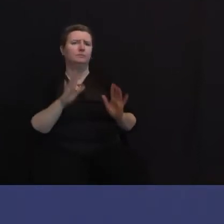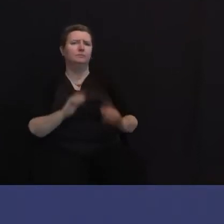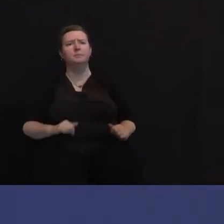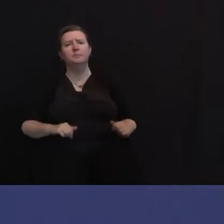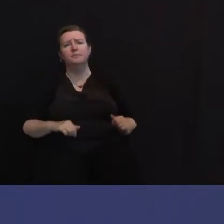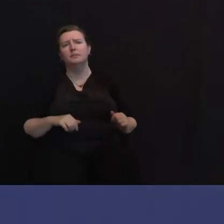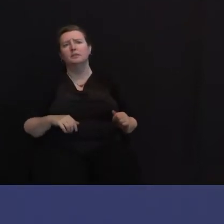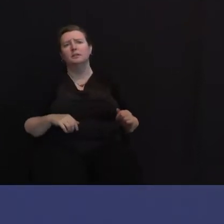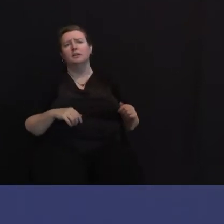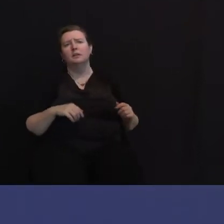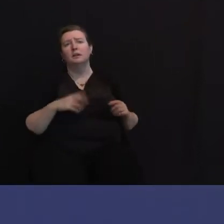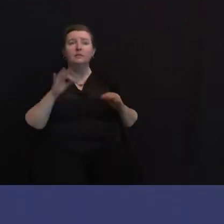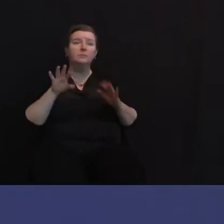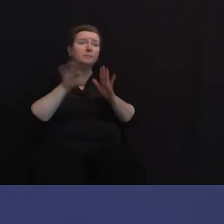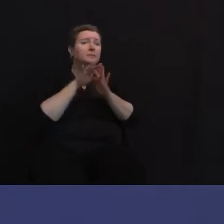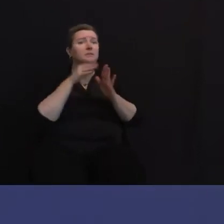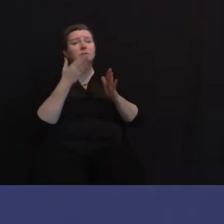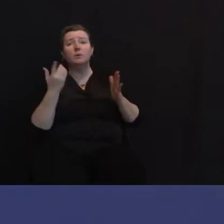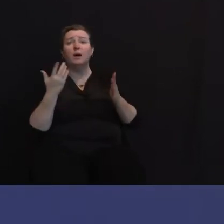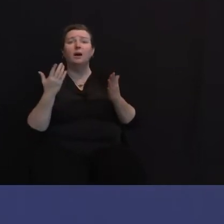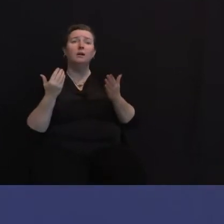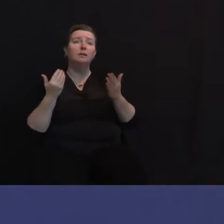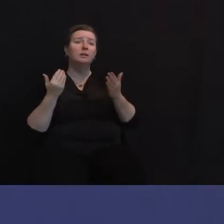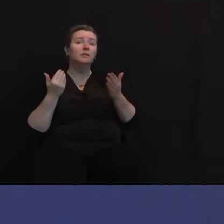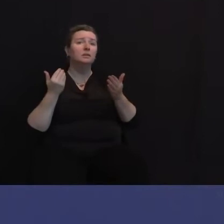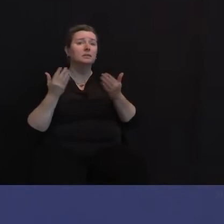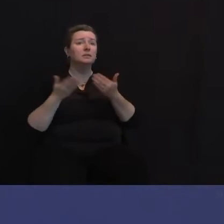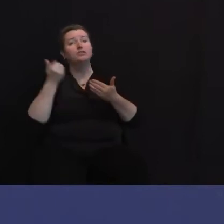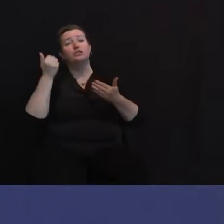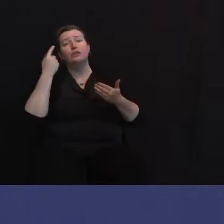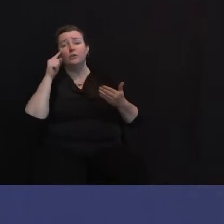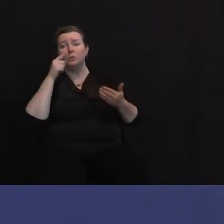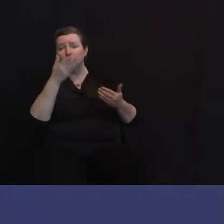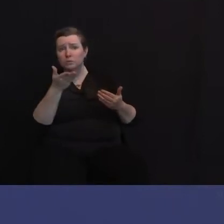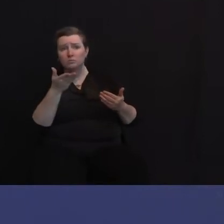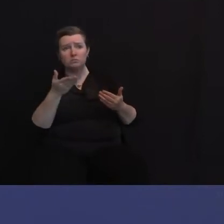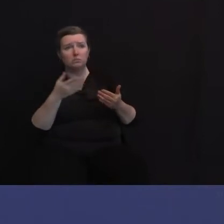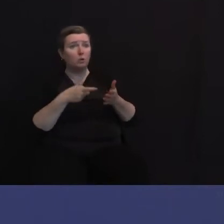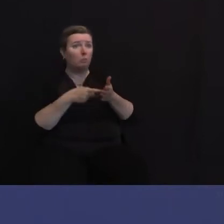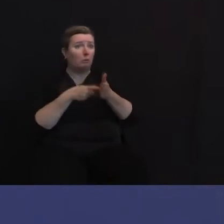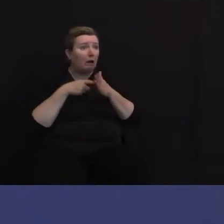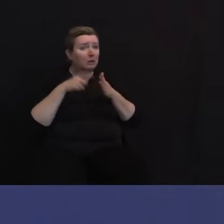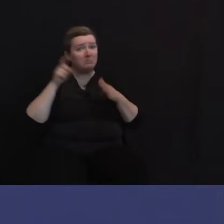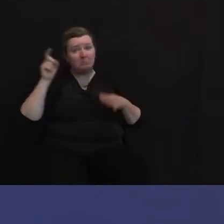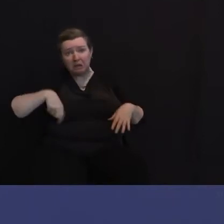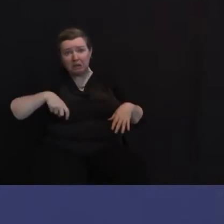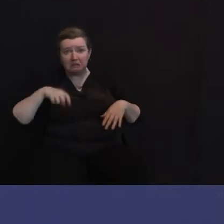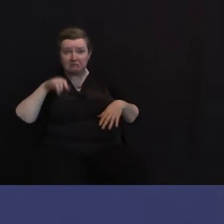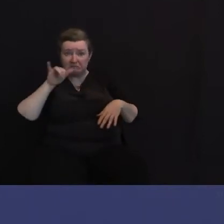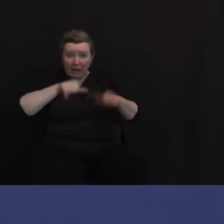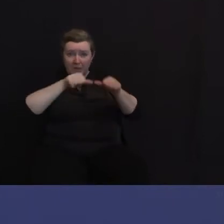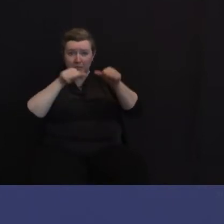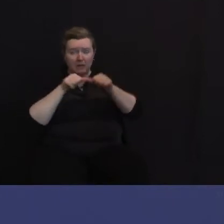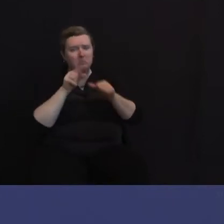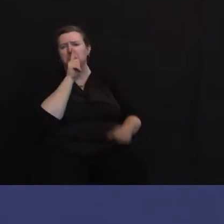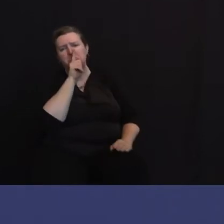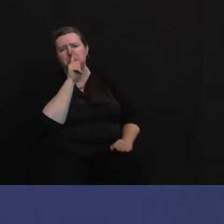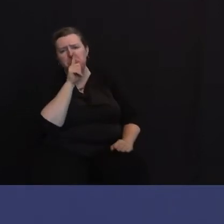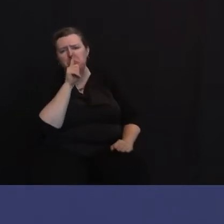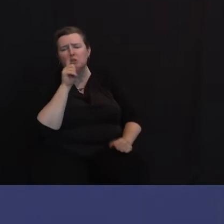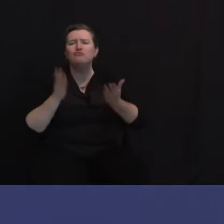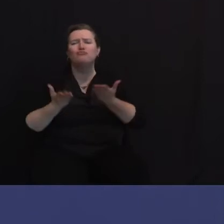do choose something that's more convenient for you. It's not required, but that makes logical sense to either where you live or work